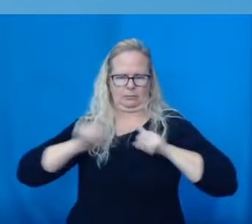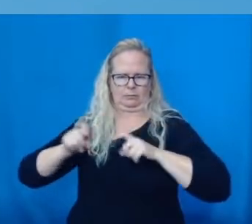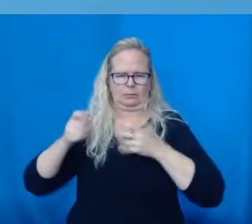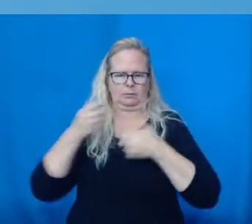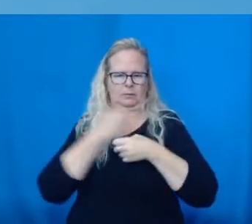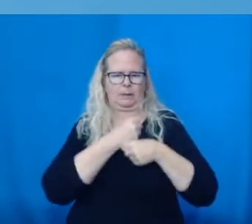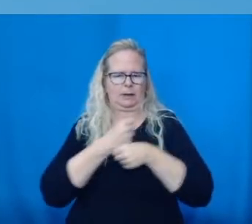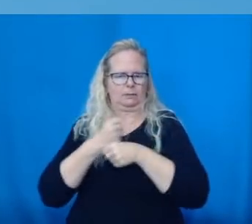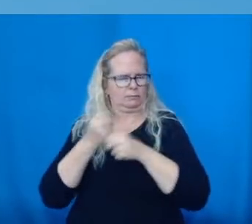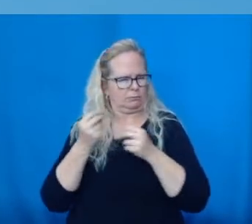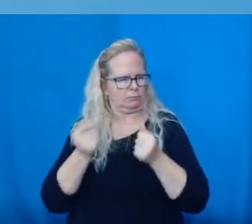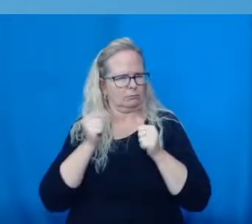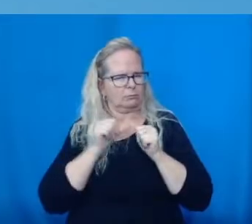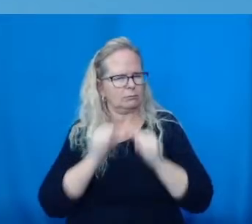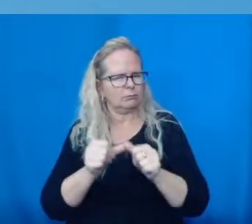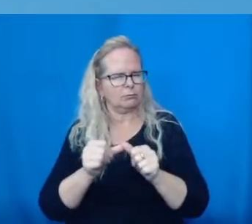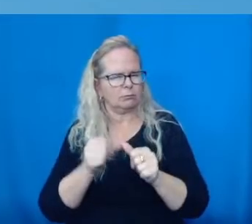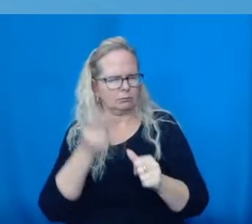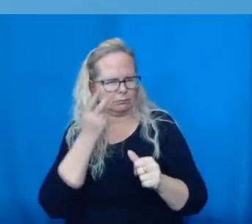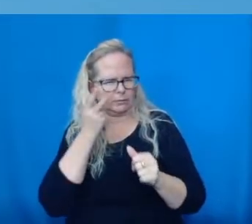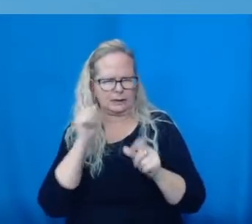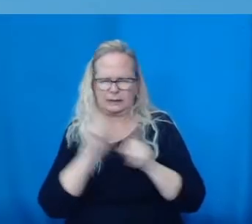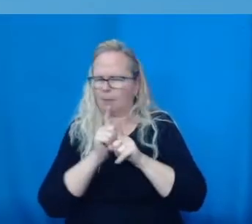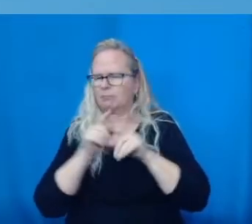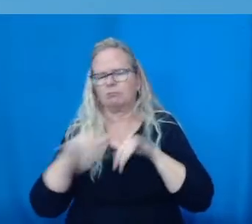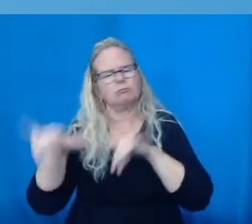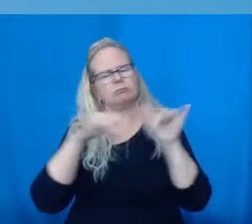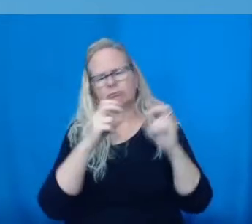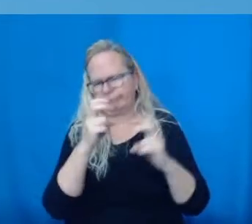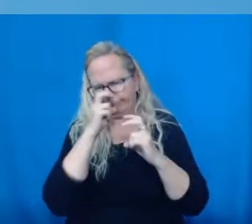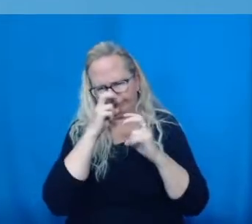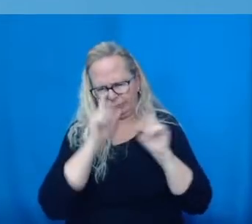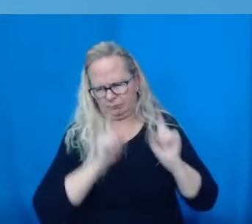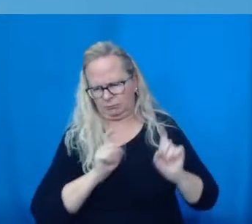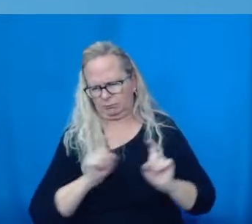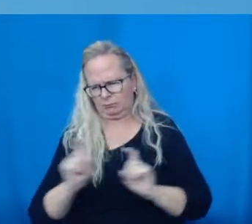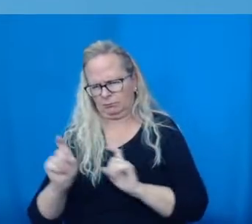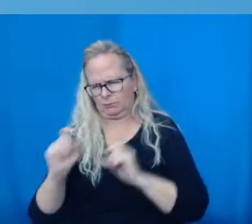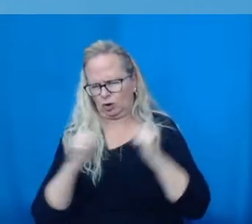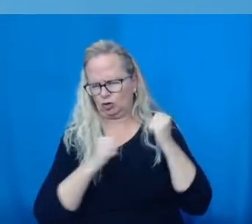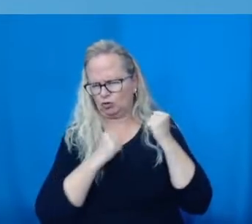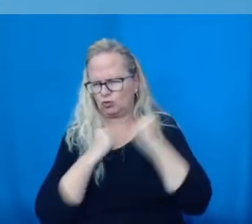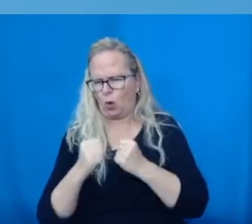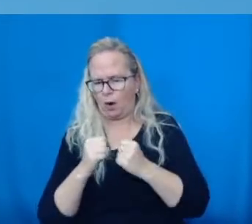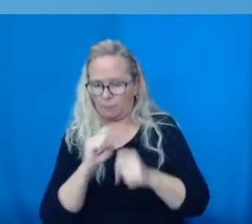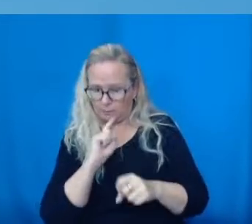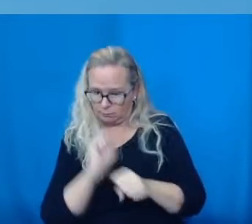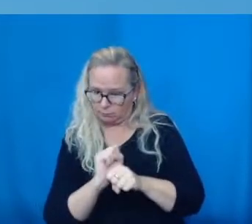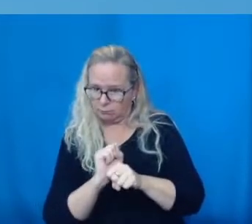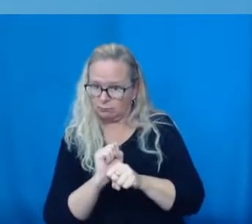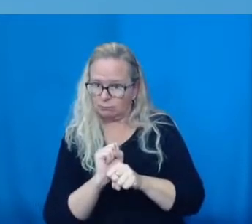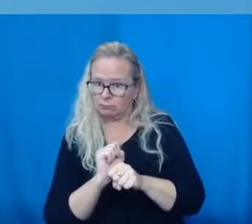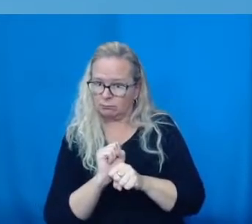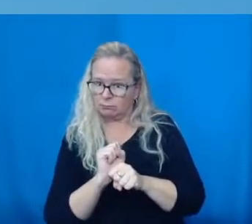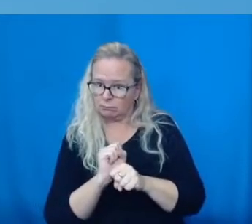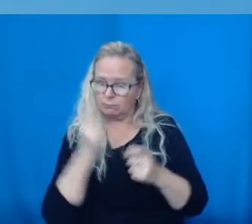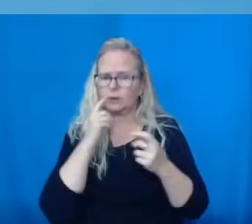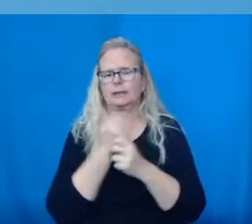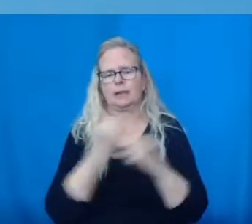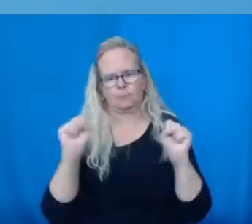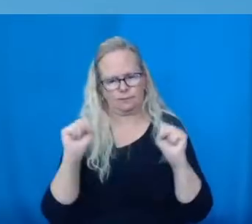of the capability of products sold in workplaces. And having been on the manufacturing side, before that, and the design